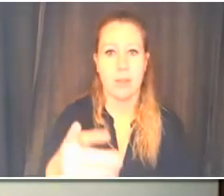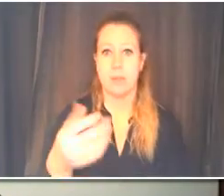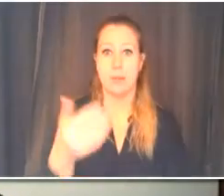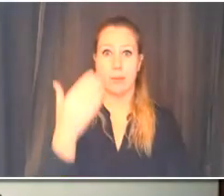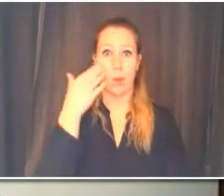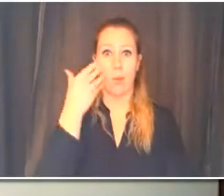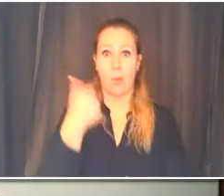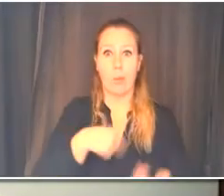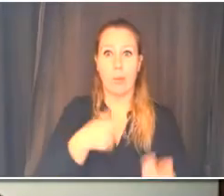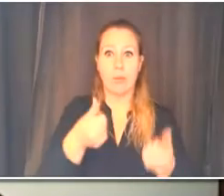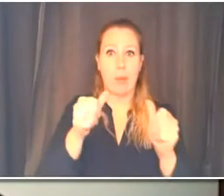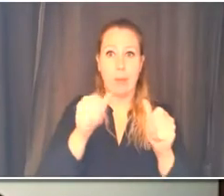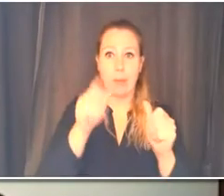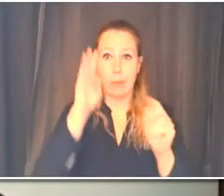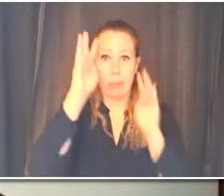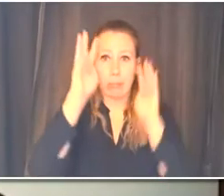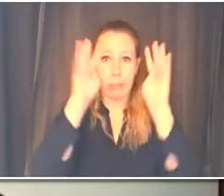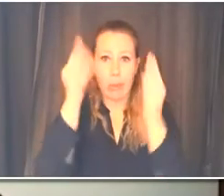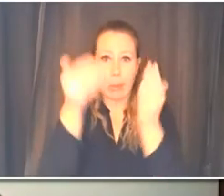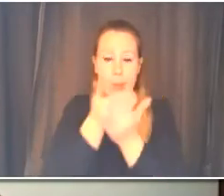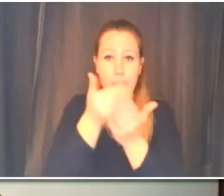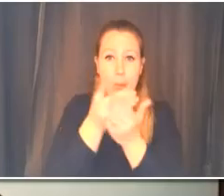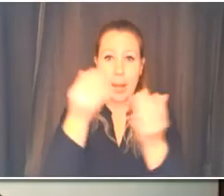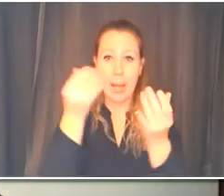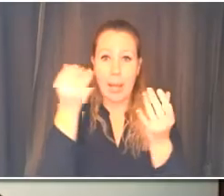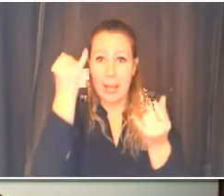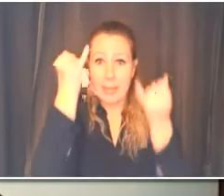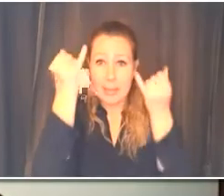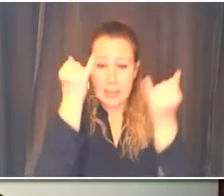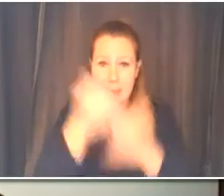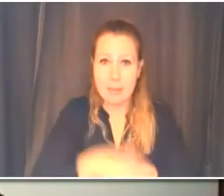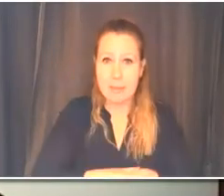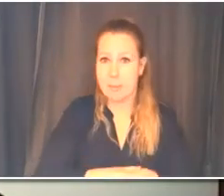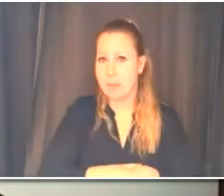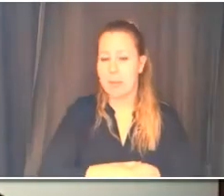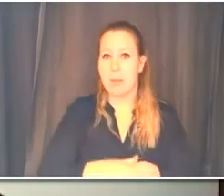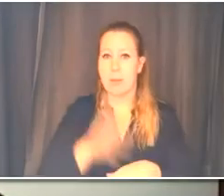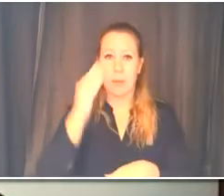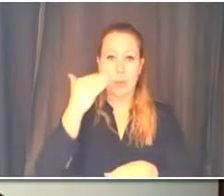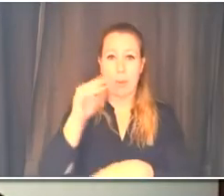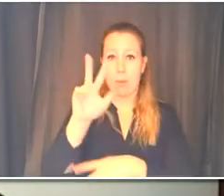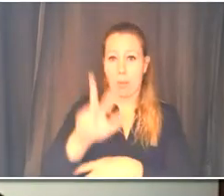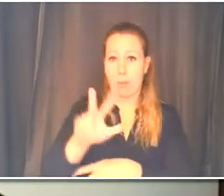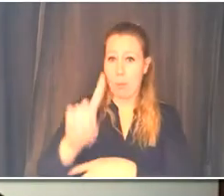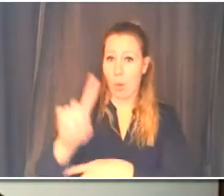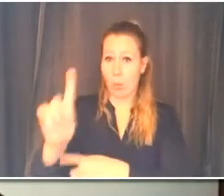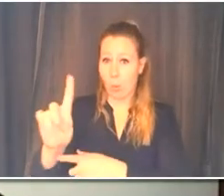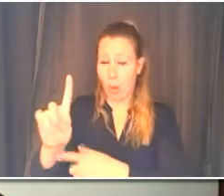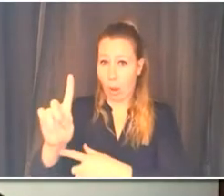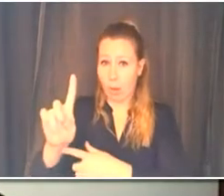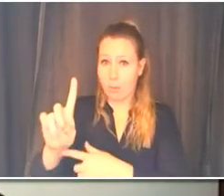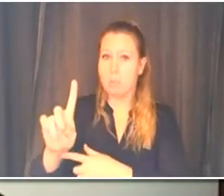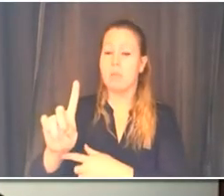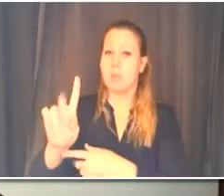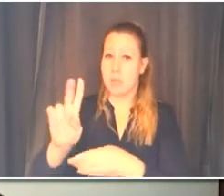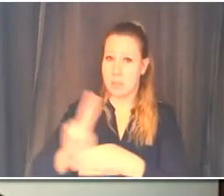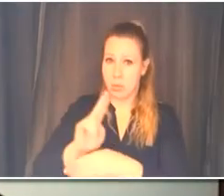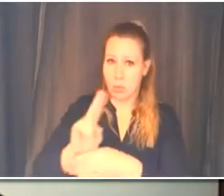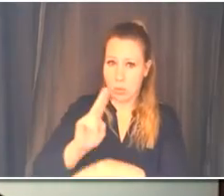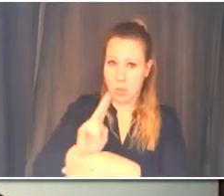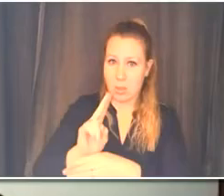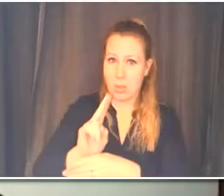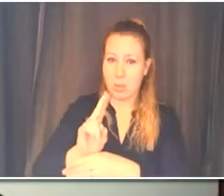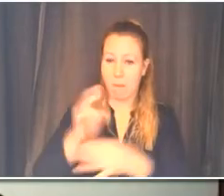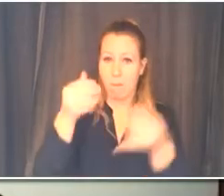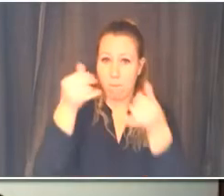Washington Heights and then the 73 and the 75 in Brooklyn North Area and um there were thousands of calls for